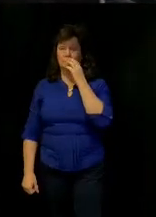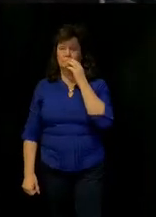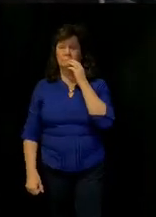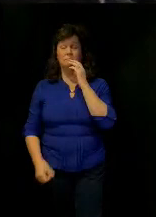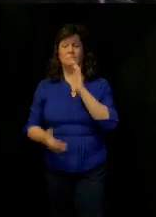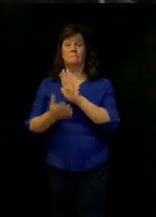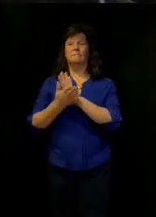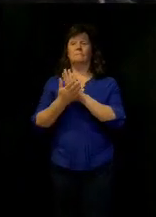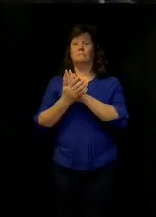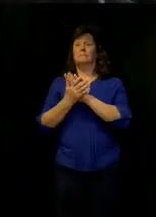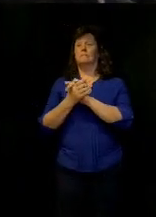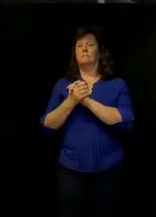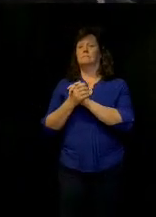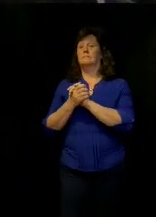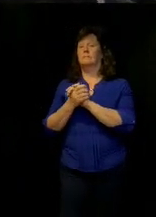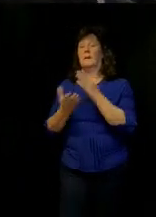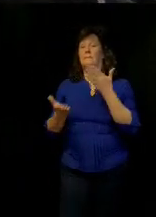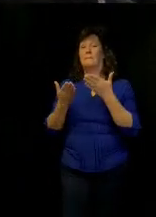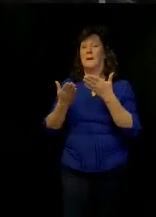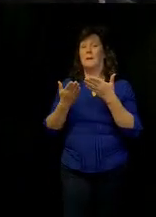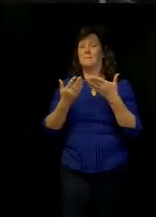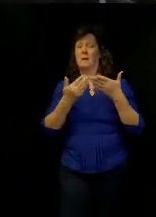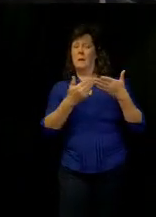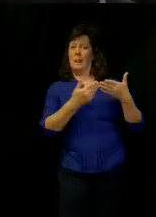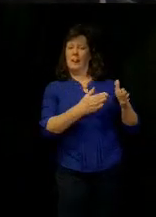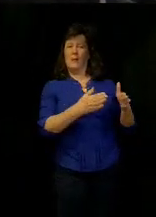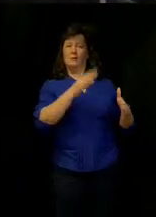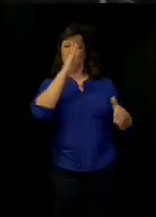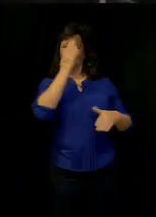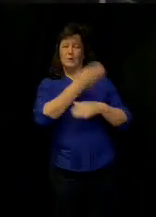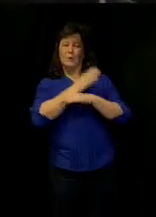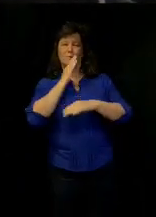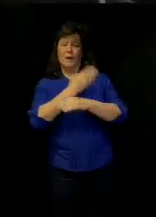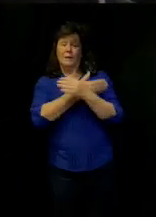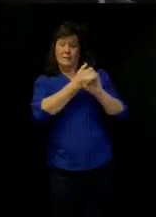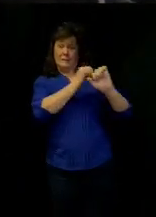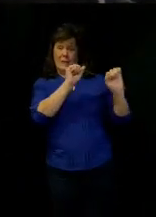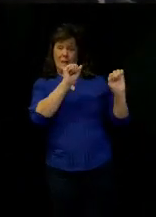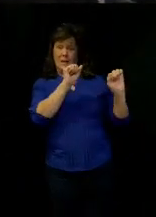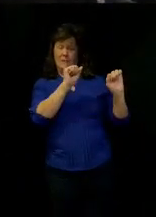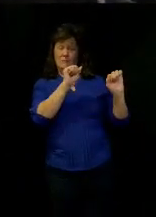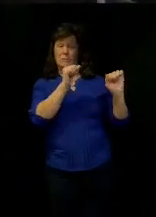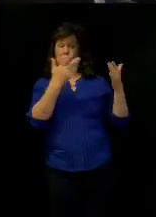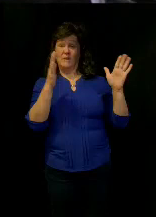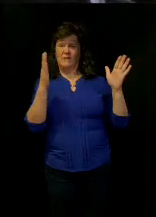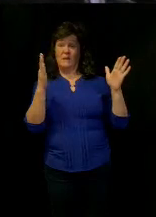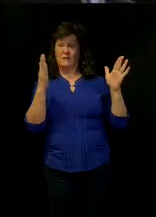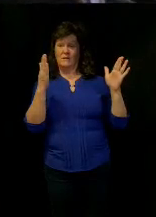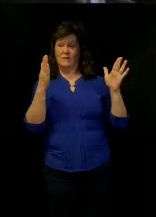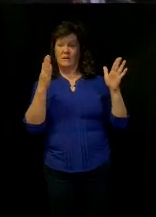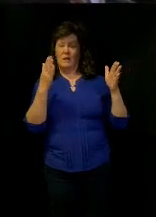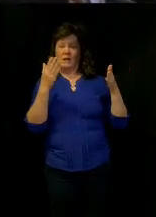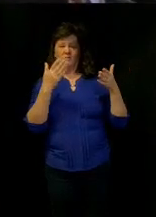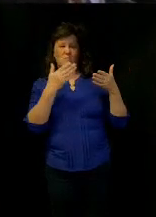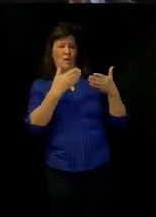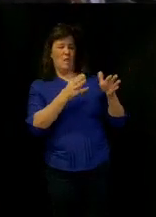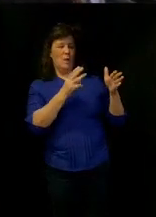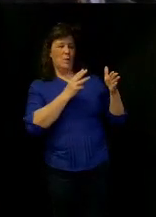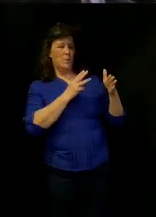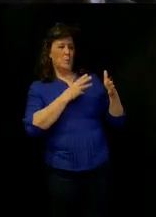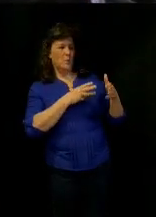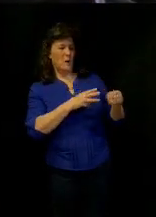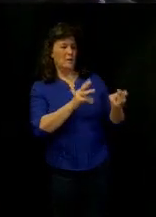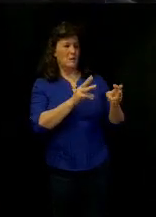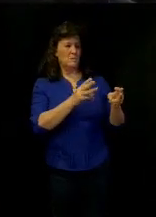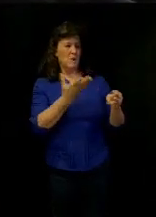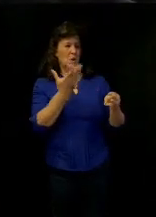room. Maybe you're a lost son or daughter today. You're saved, born again, but you've just lost your way, and you